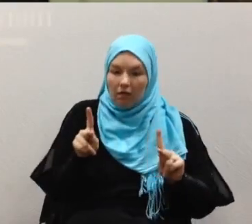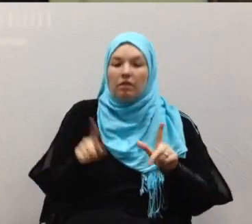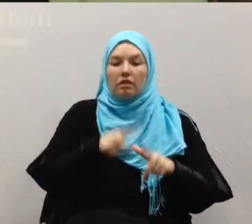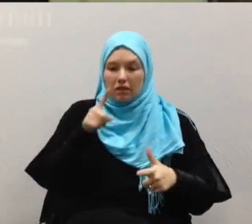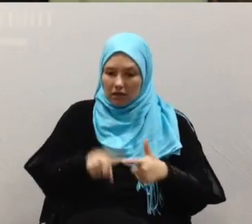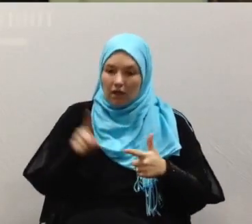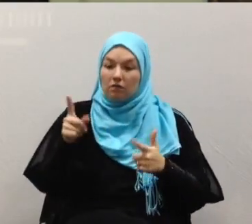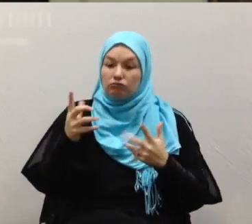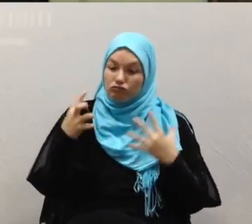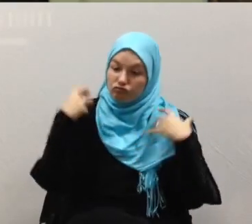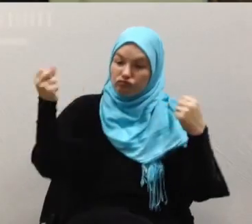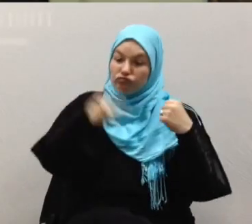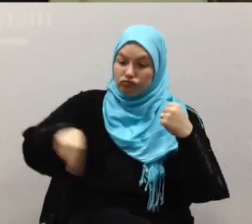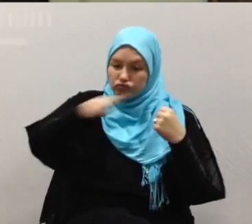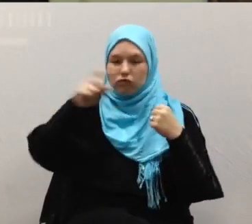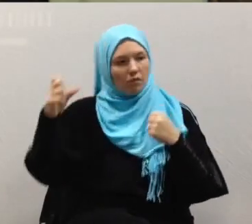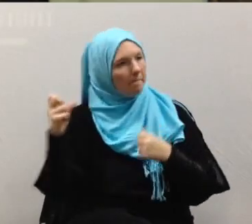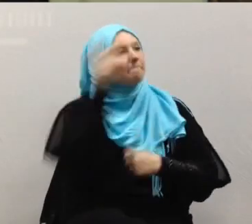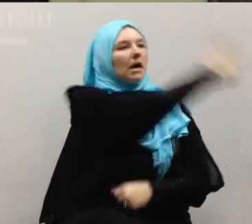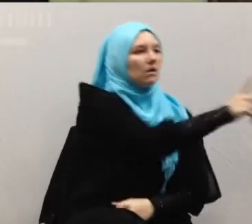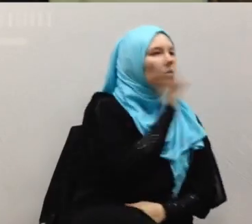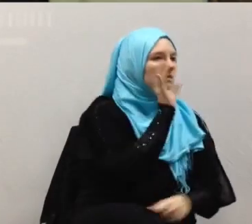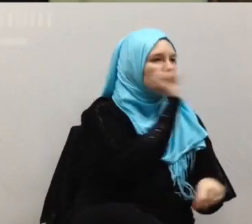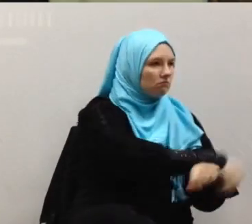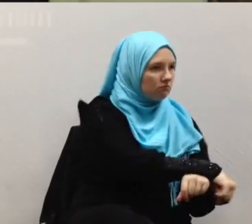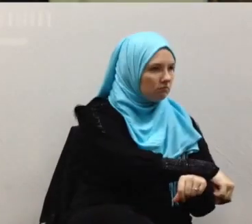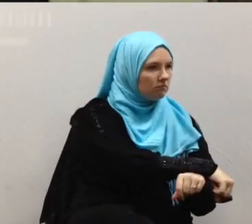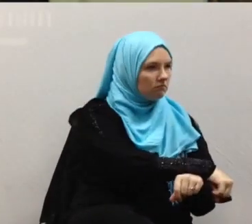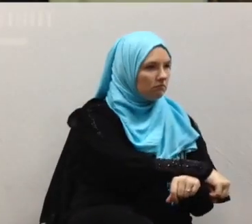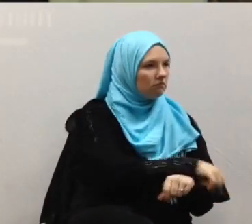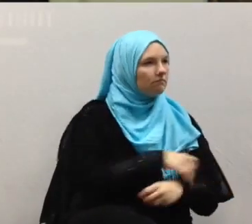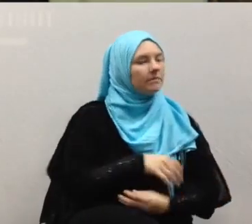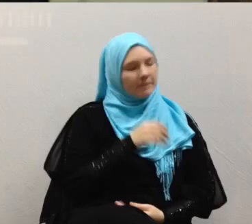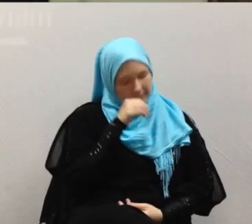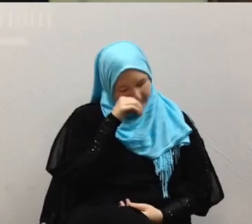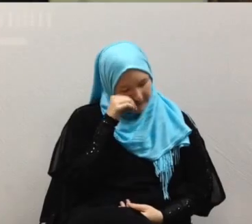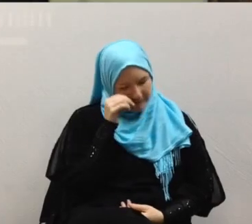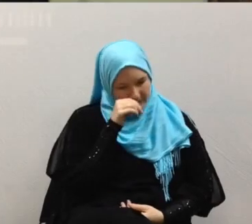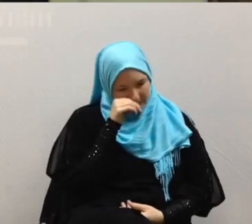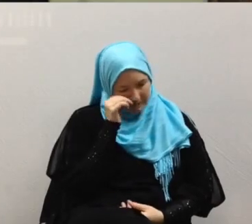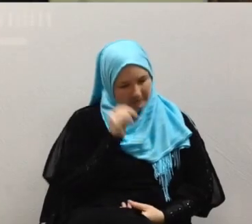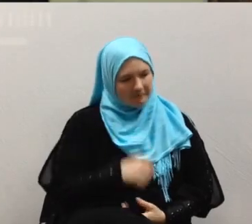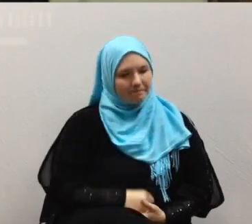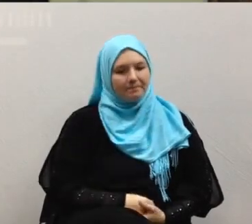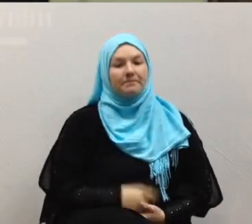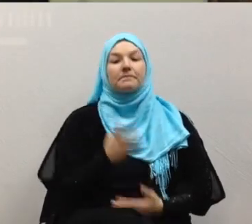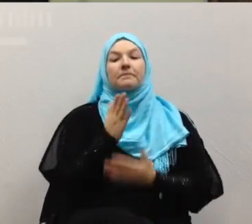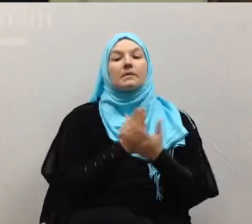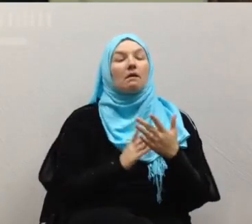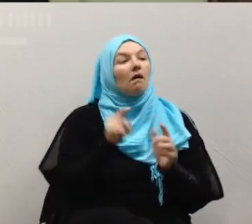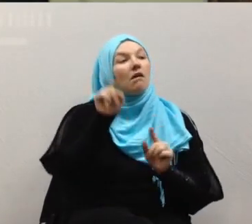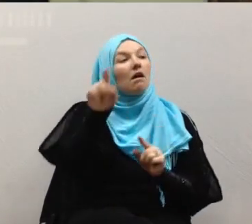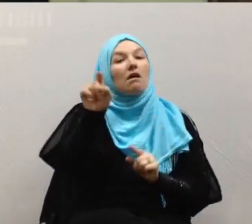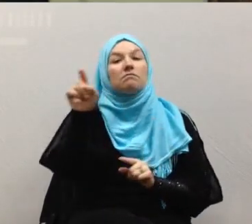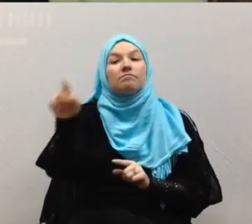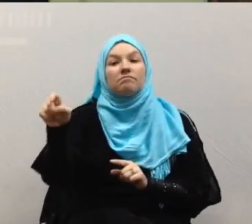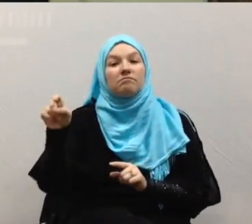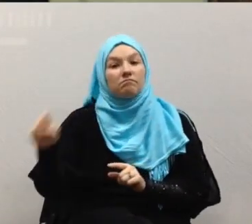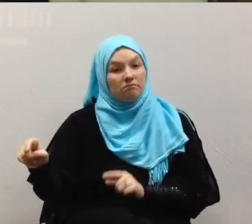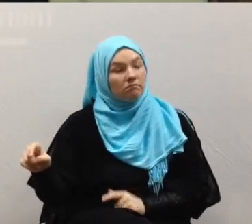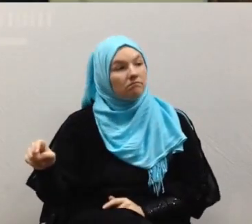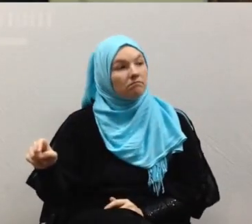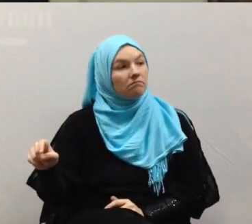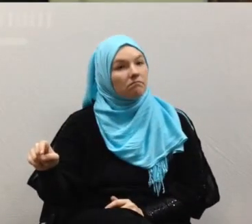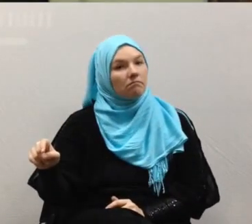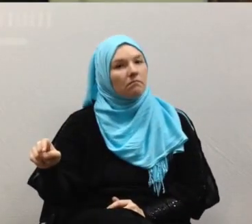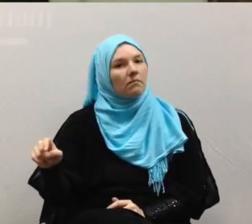victories that you were so far unable to realize, which Allah has already encompassed, and ever is